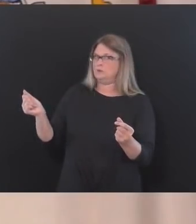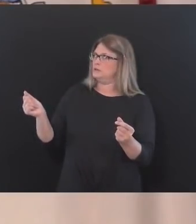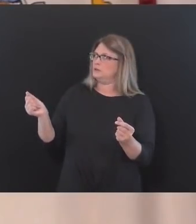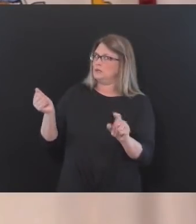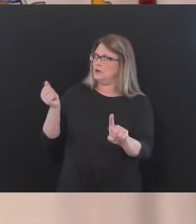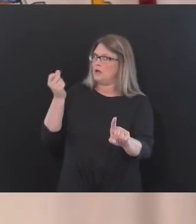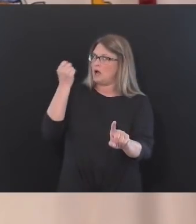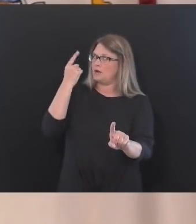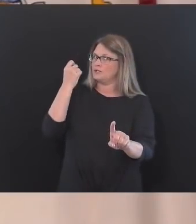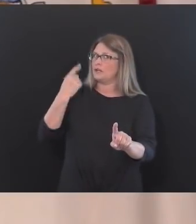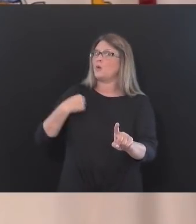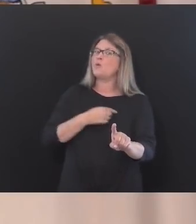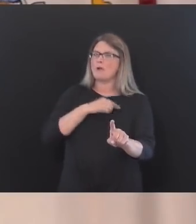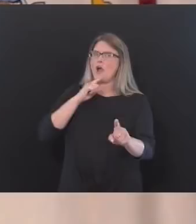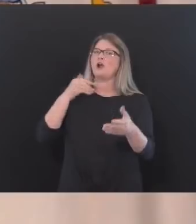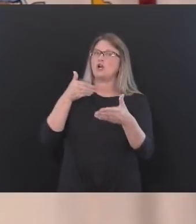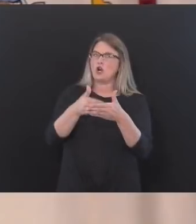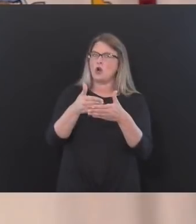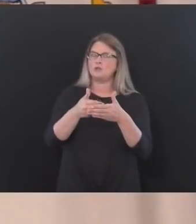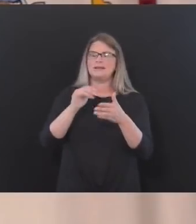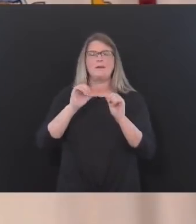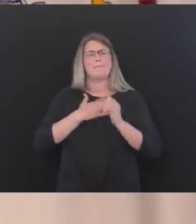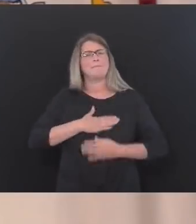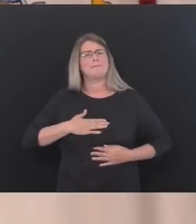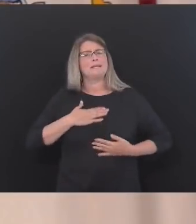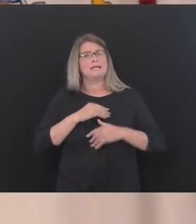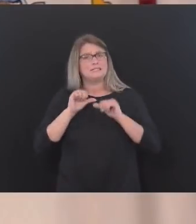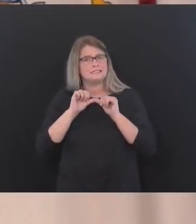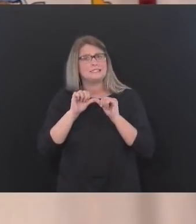close. We're close. Please stay the course.